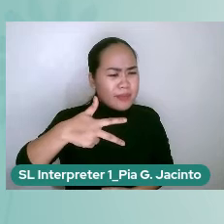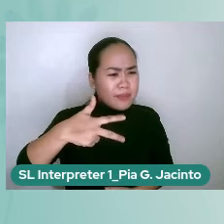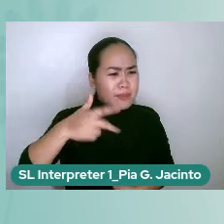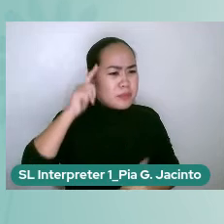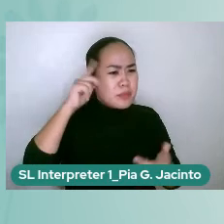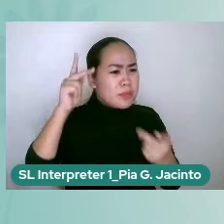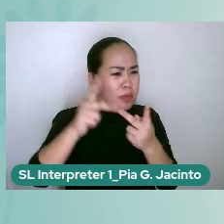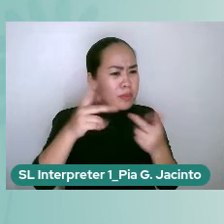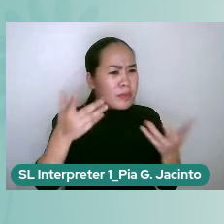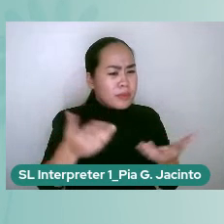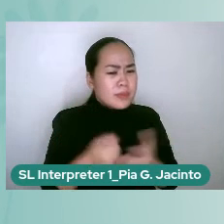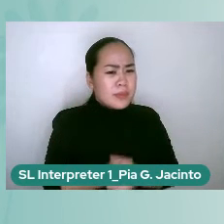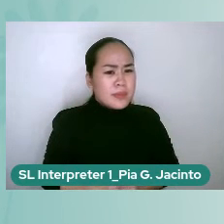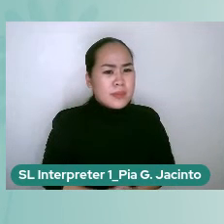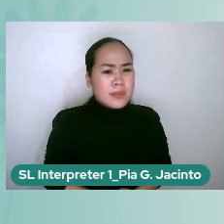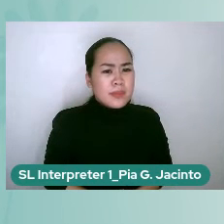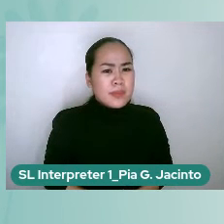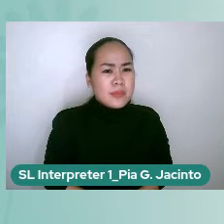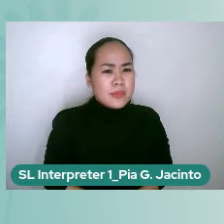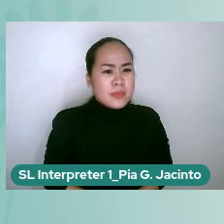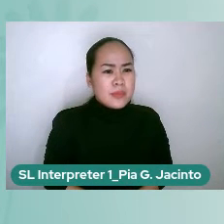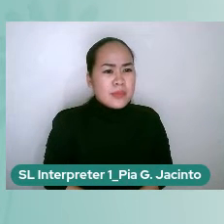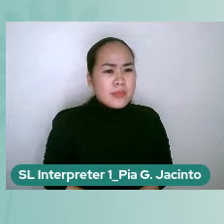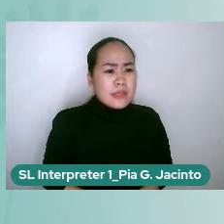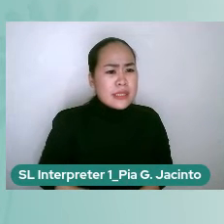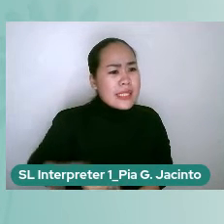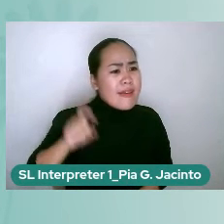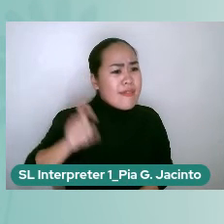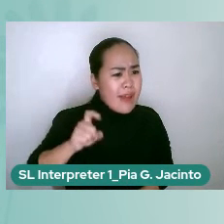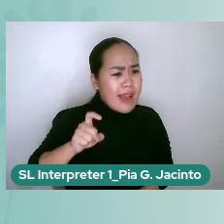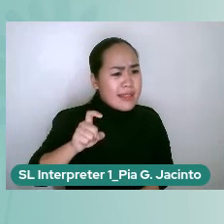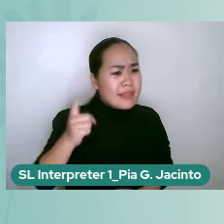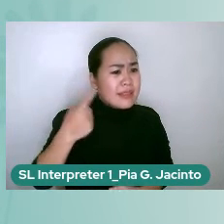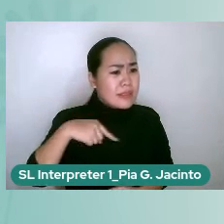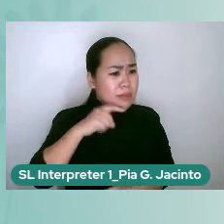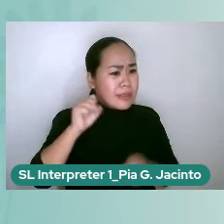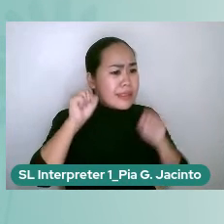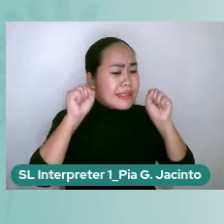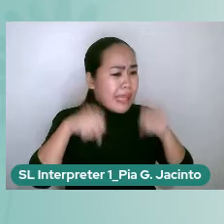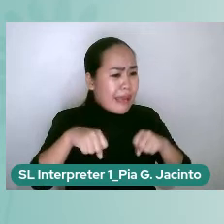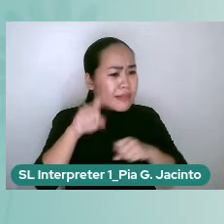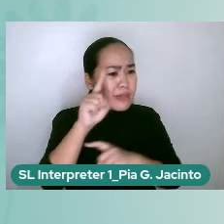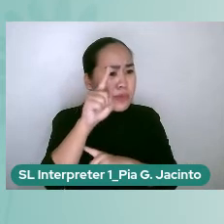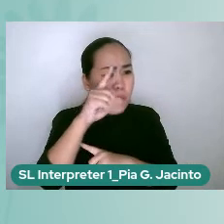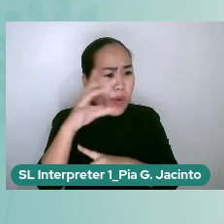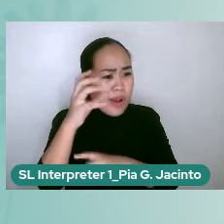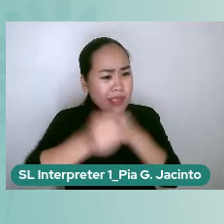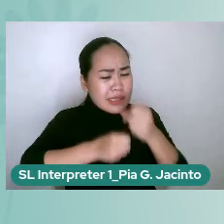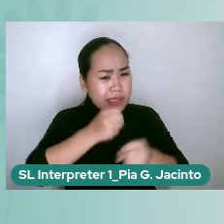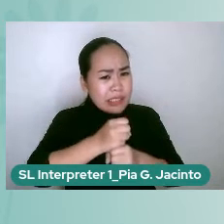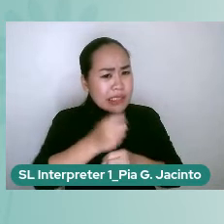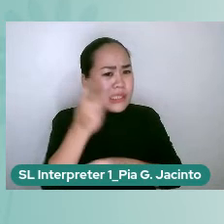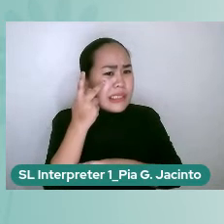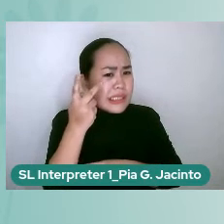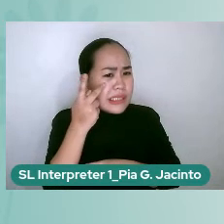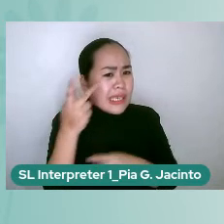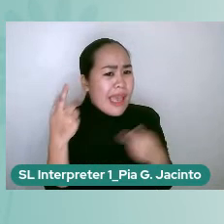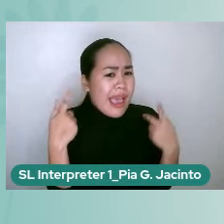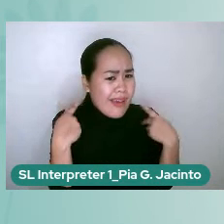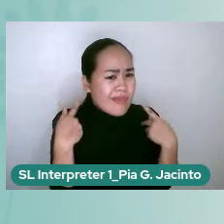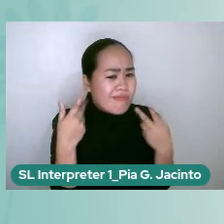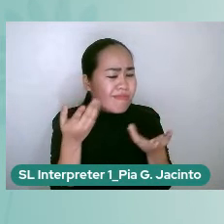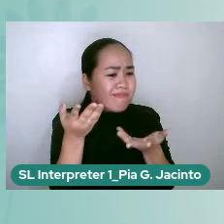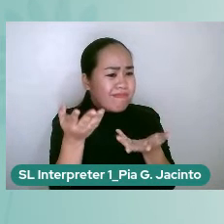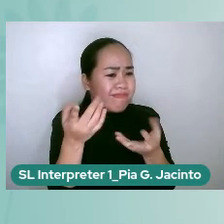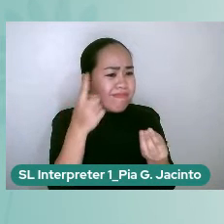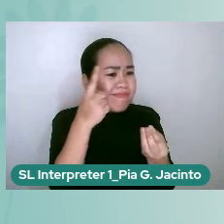fit? Well, in fact, if we again look at the next 100-year time horizon, we see that cervical cancer elimination,